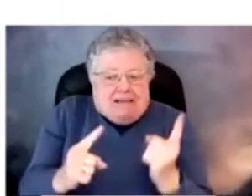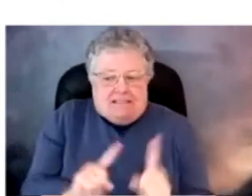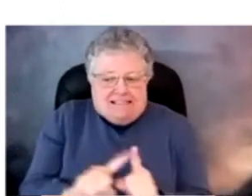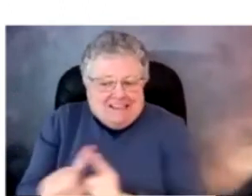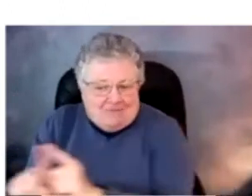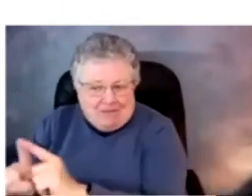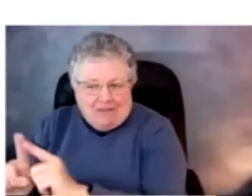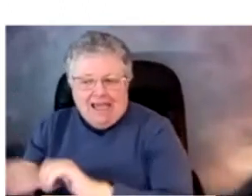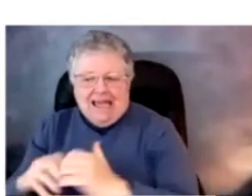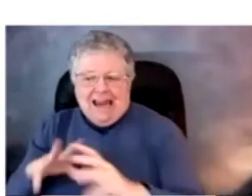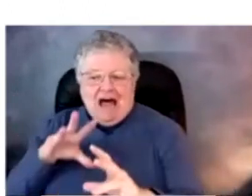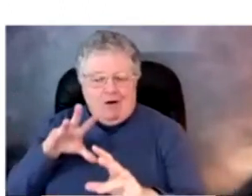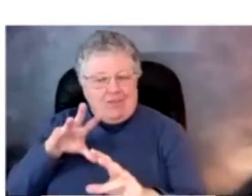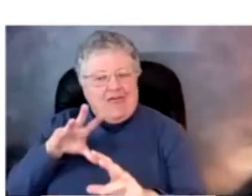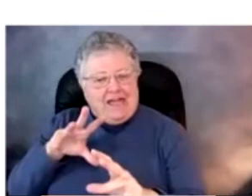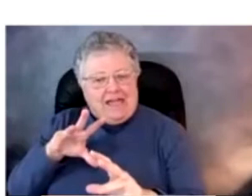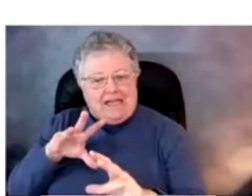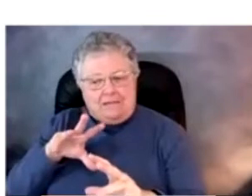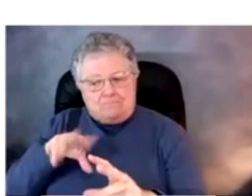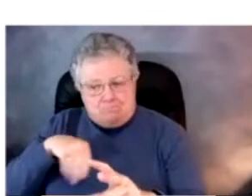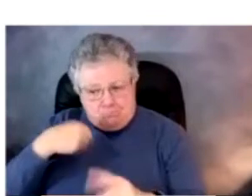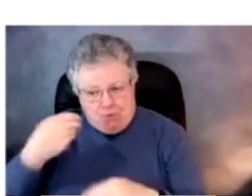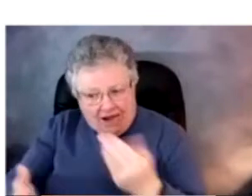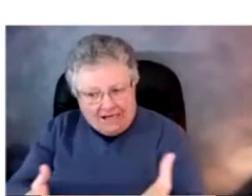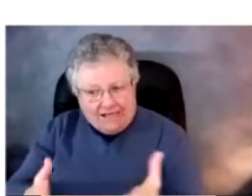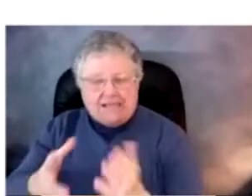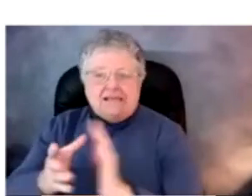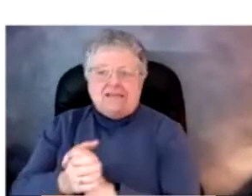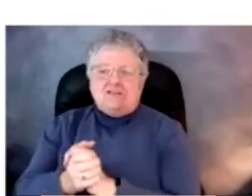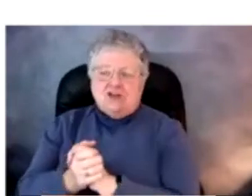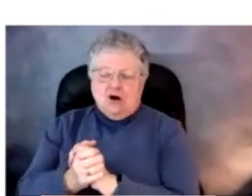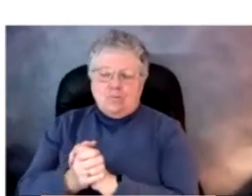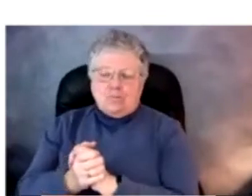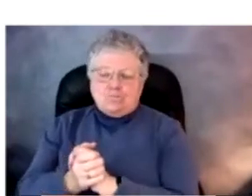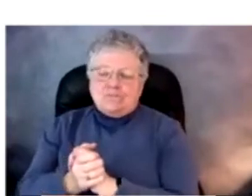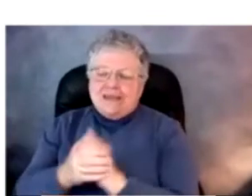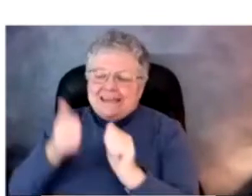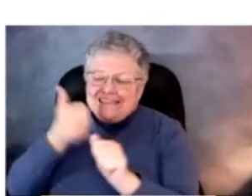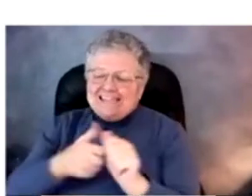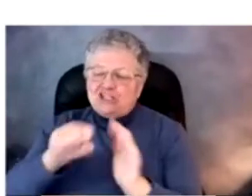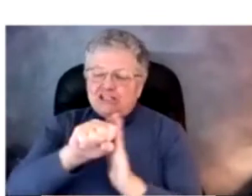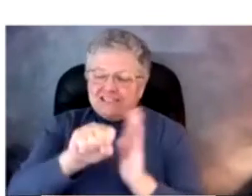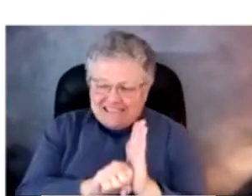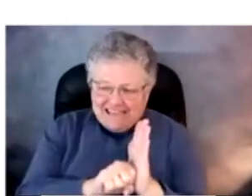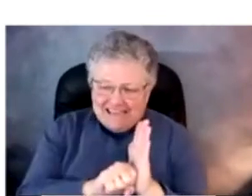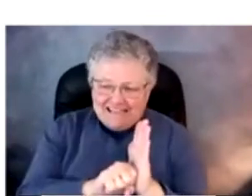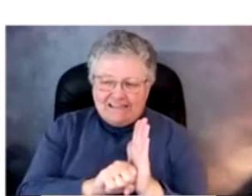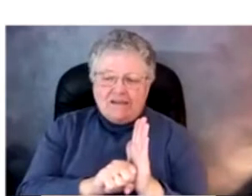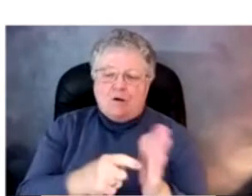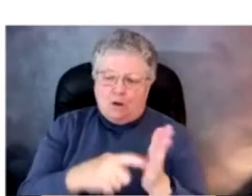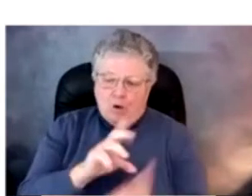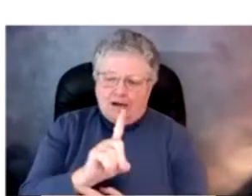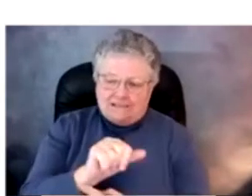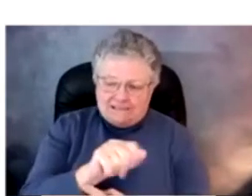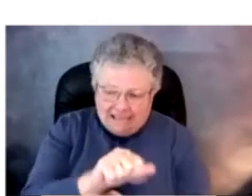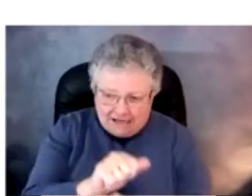money isn't always federal. Of course, it's also at the state level. And so you'd be dealing with state and federal data management systems.